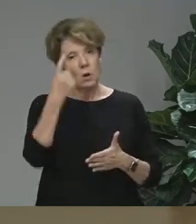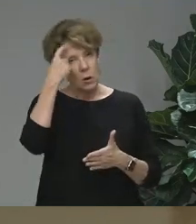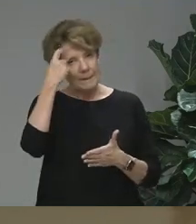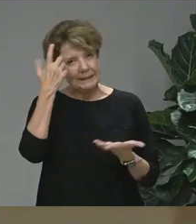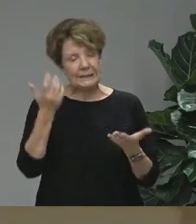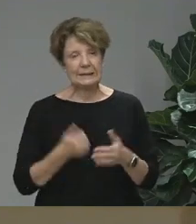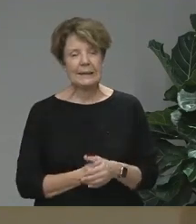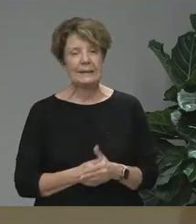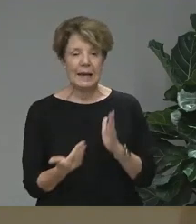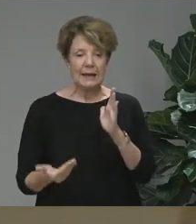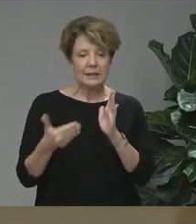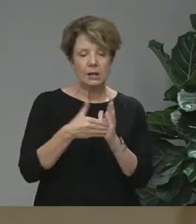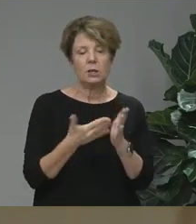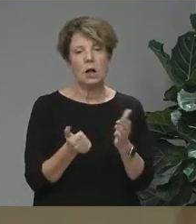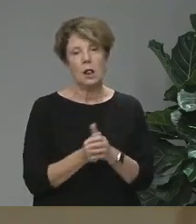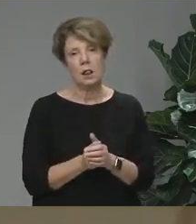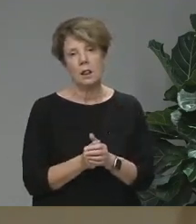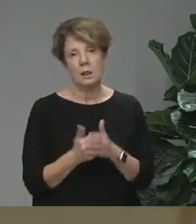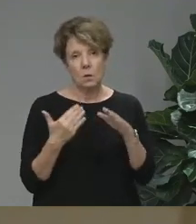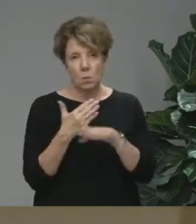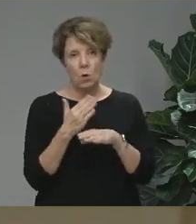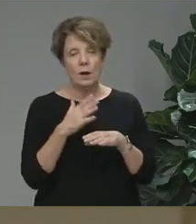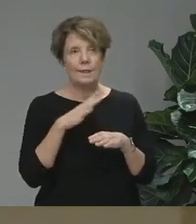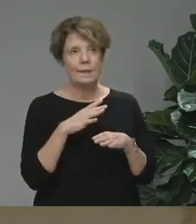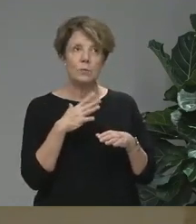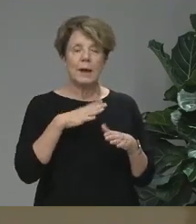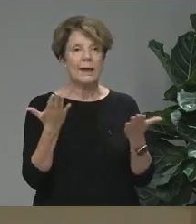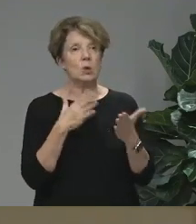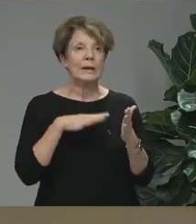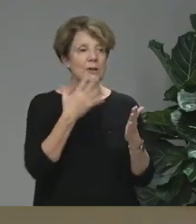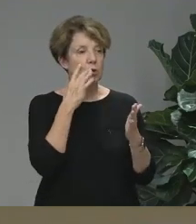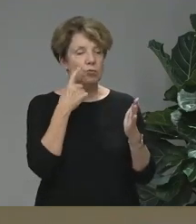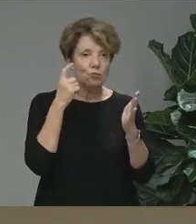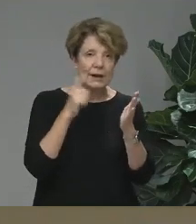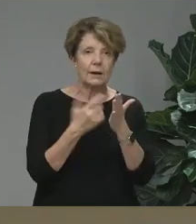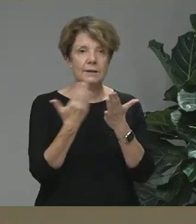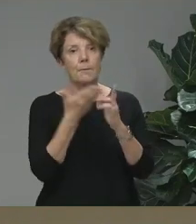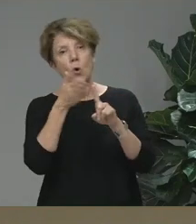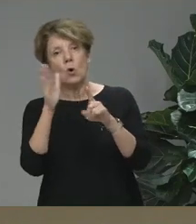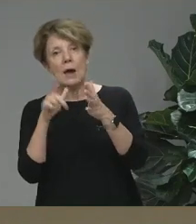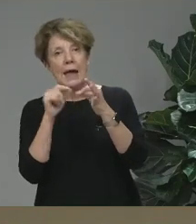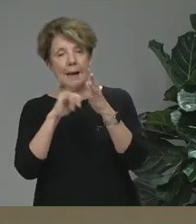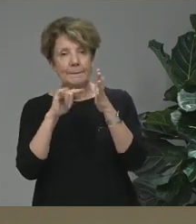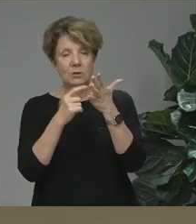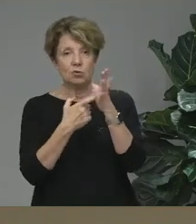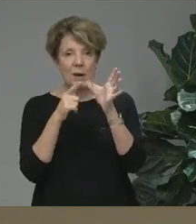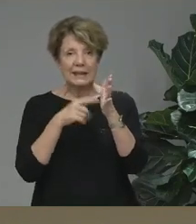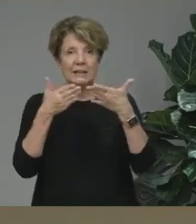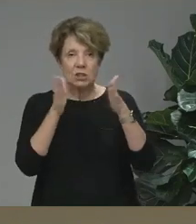is that helps to realise these more abstract general rights that we've been discussing today,